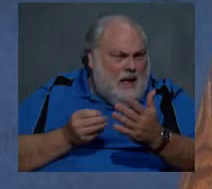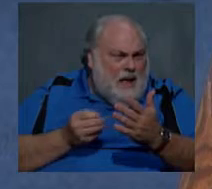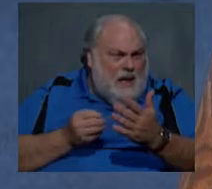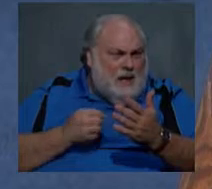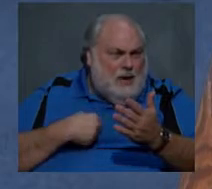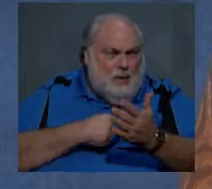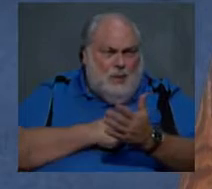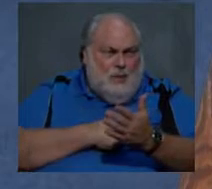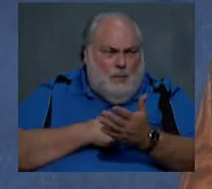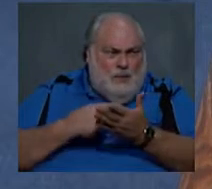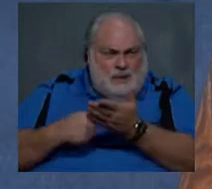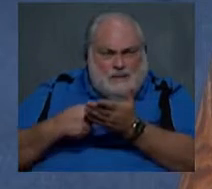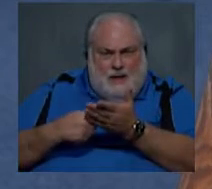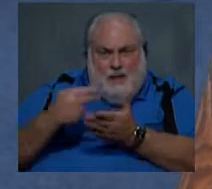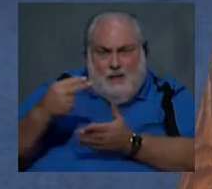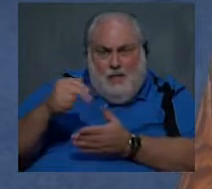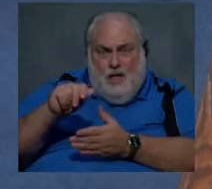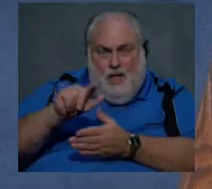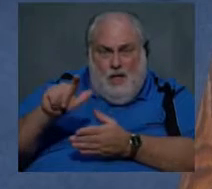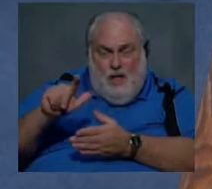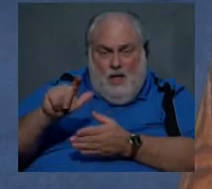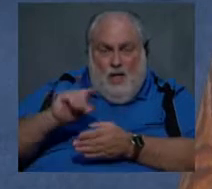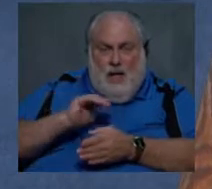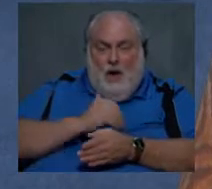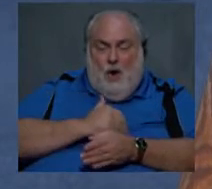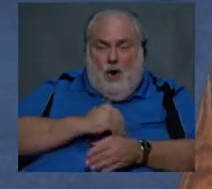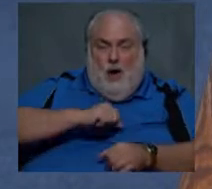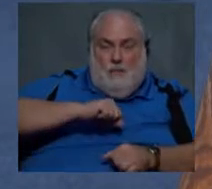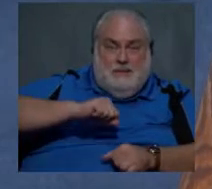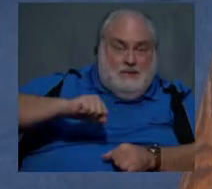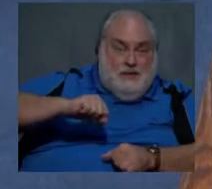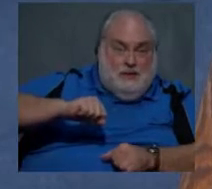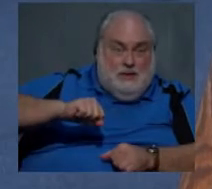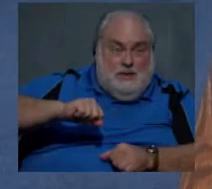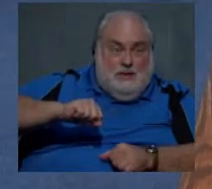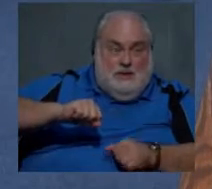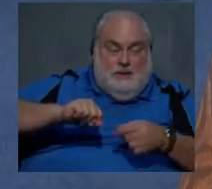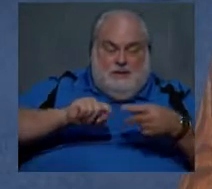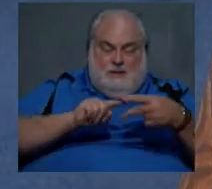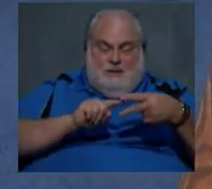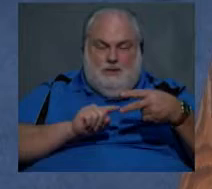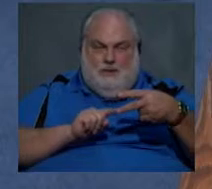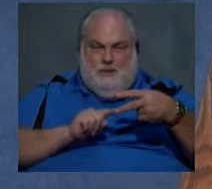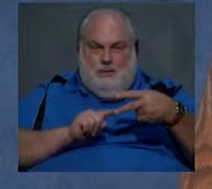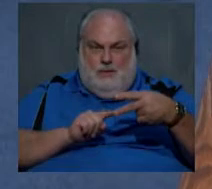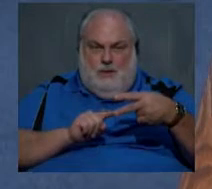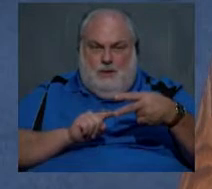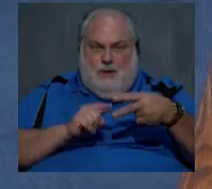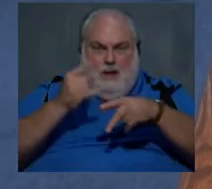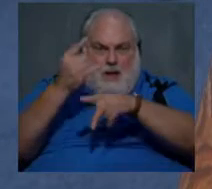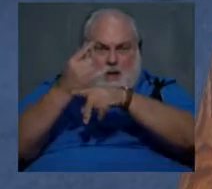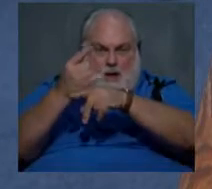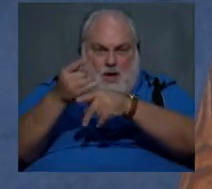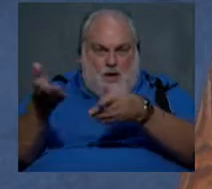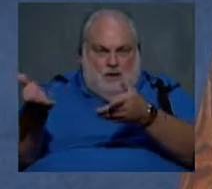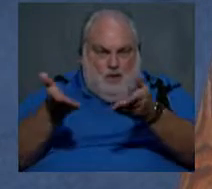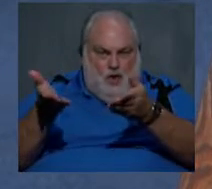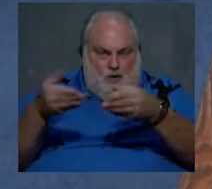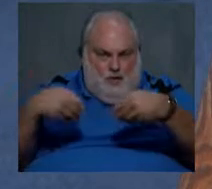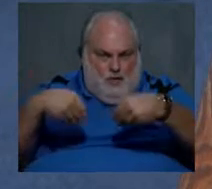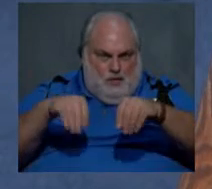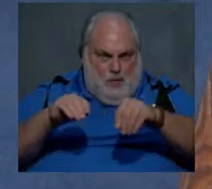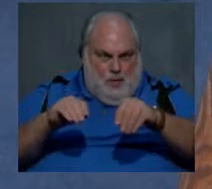we discussed in the hallway, our only opposition would be to alcohol being served and